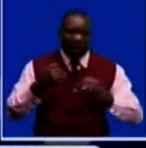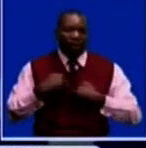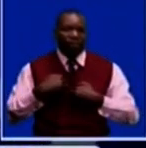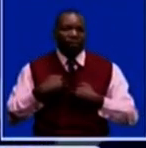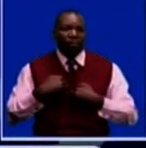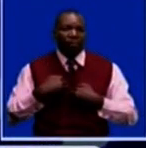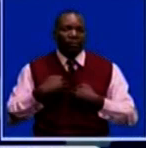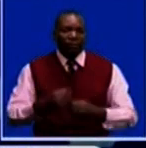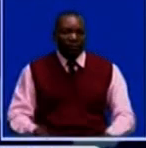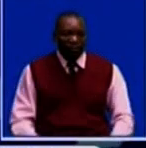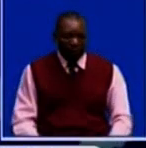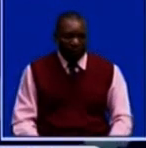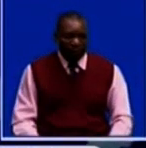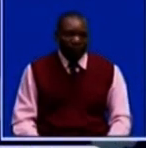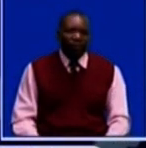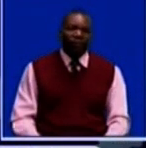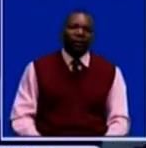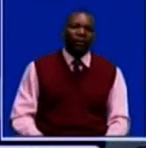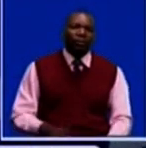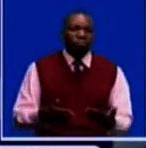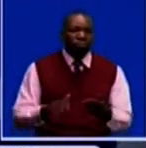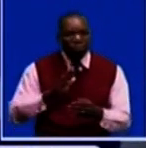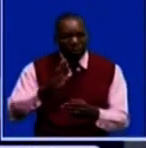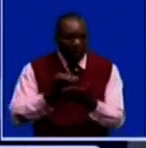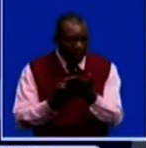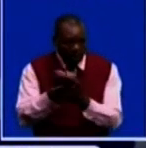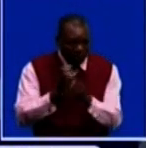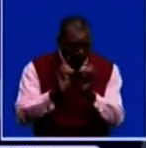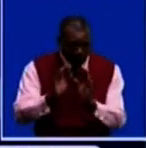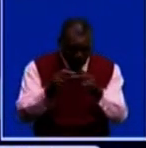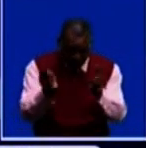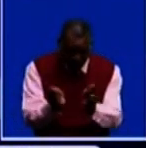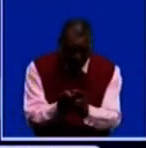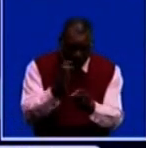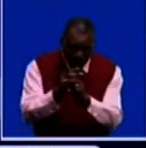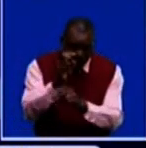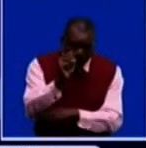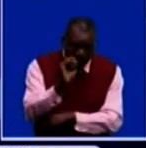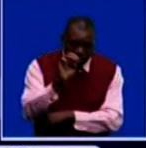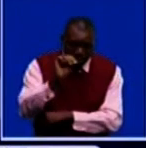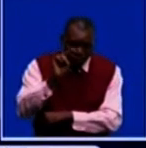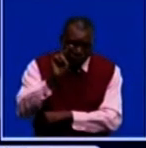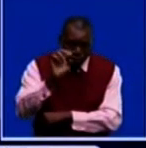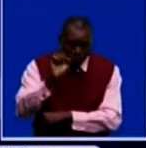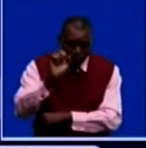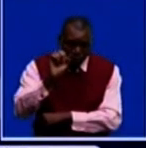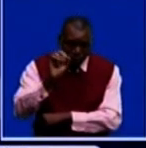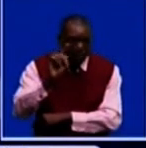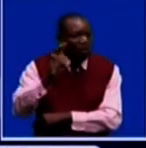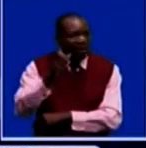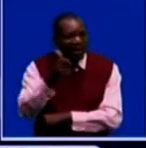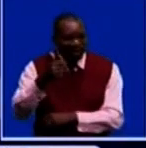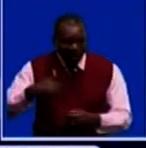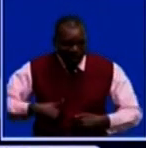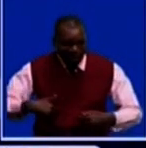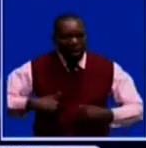enterprising. Meanwhile, Keep Giving Foundation and Tomorrow Creations Executive Director Charles Simsokwe encouraged other young people